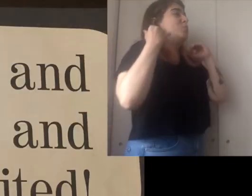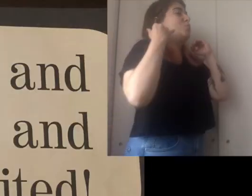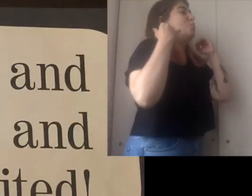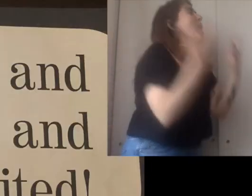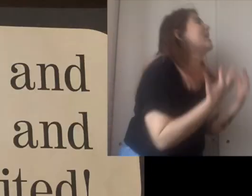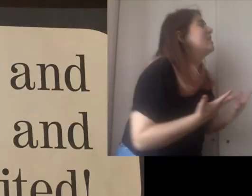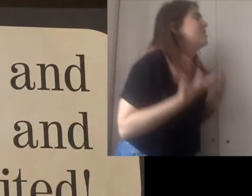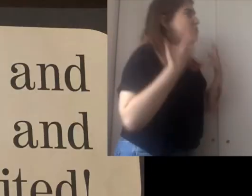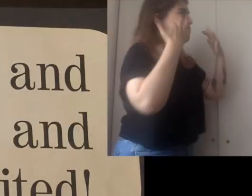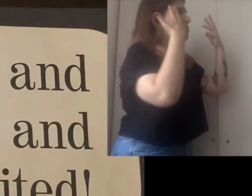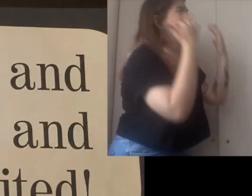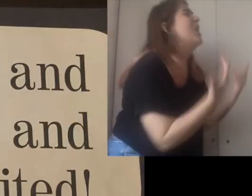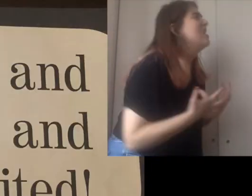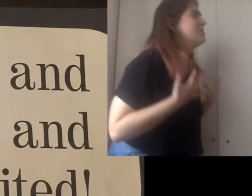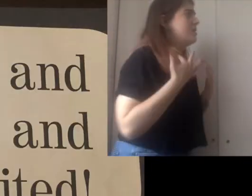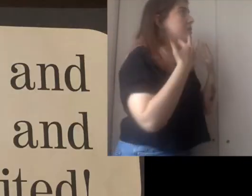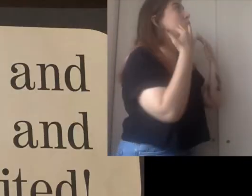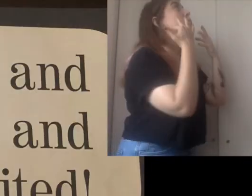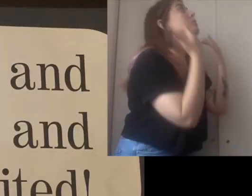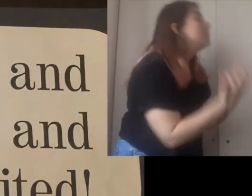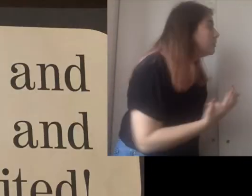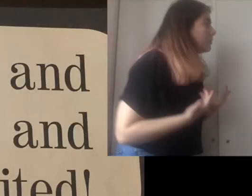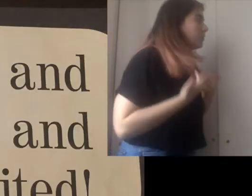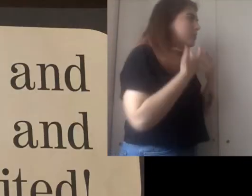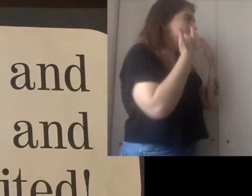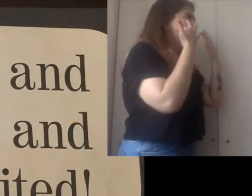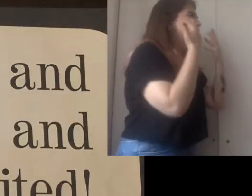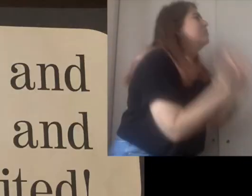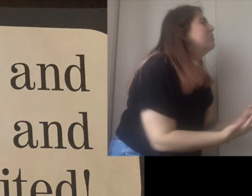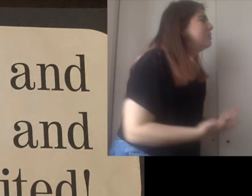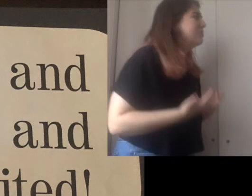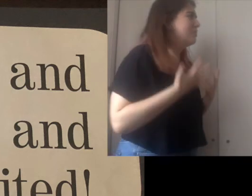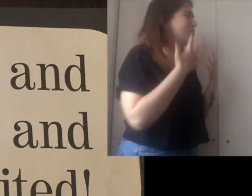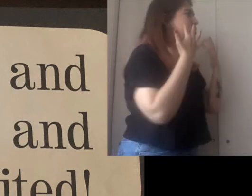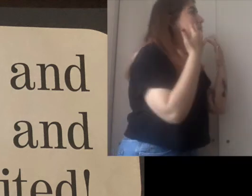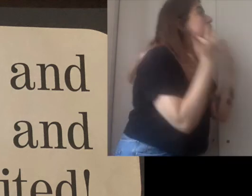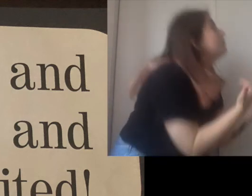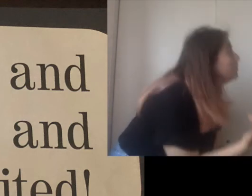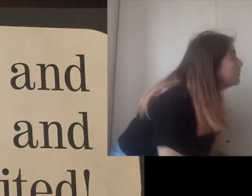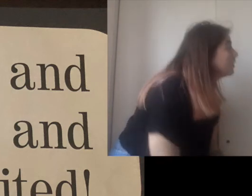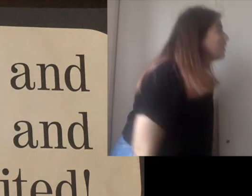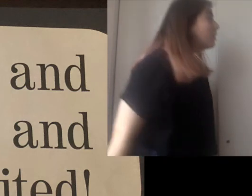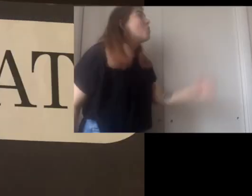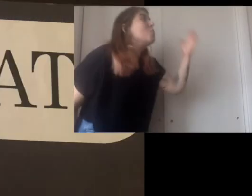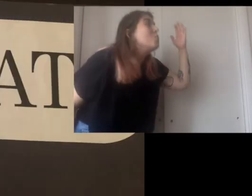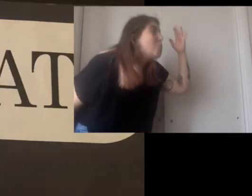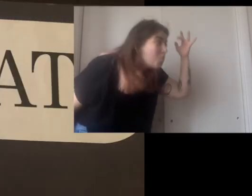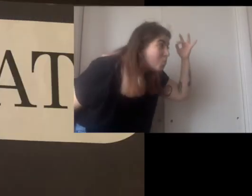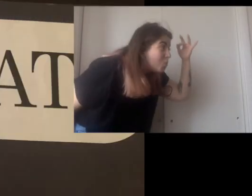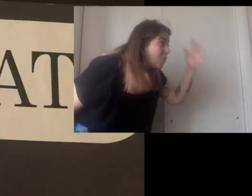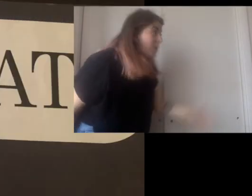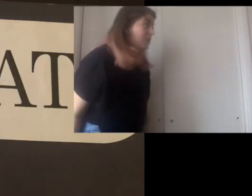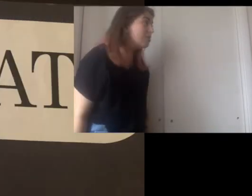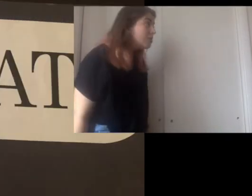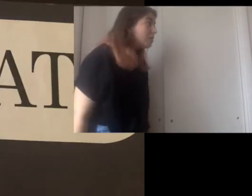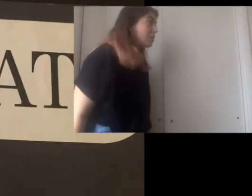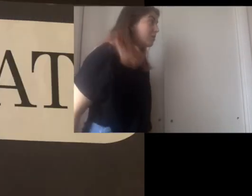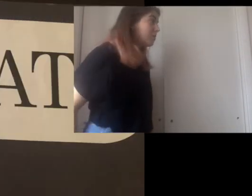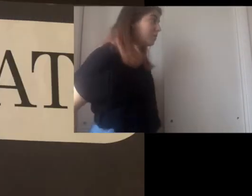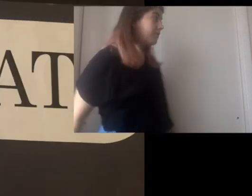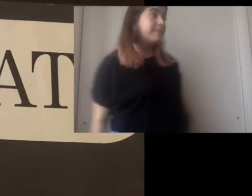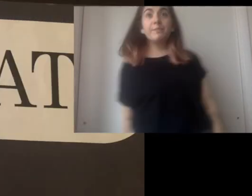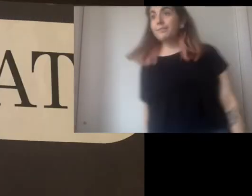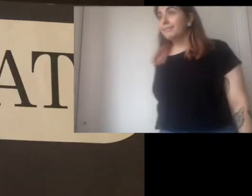we have waited and waited and waited and waited. And for